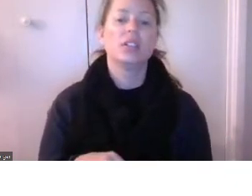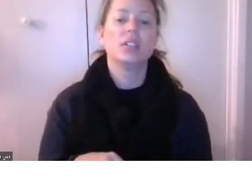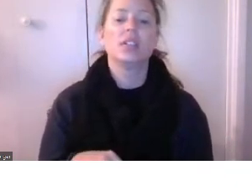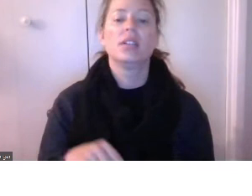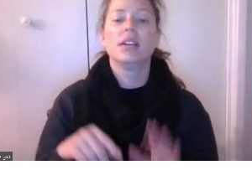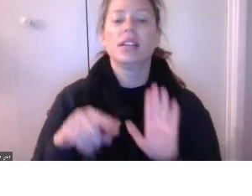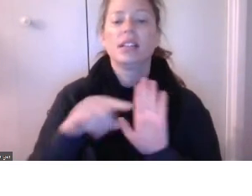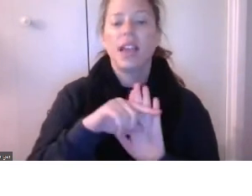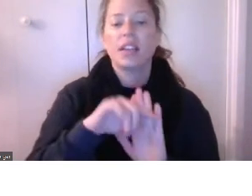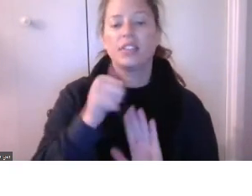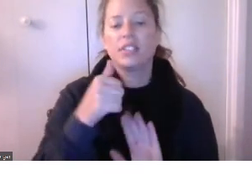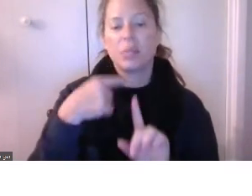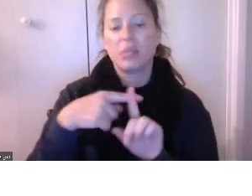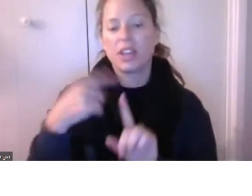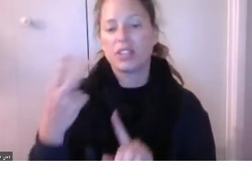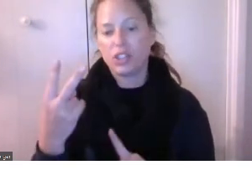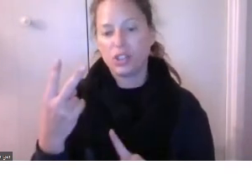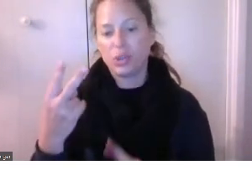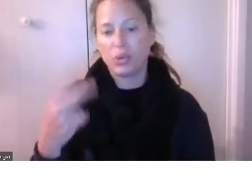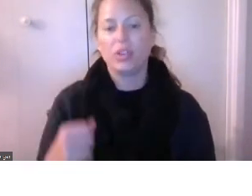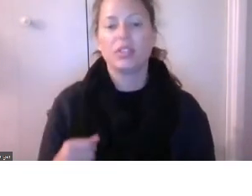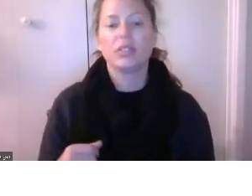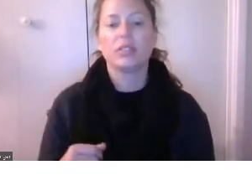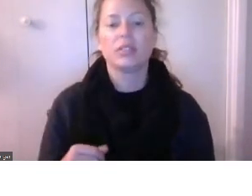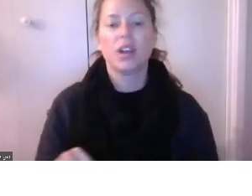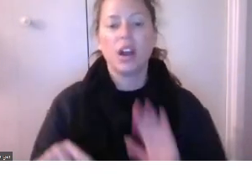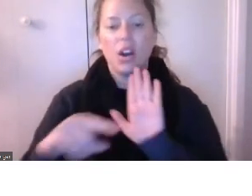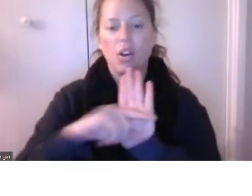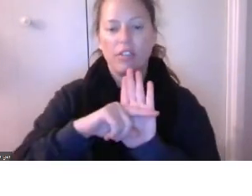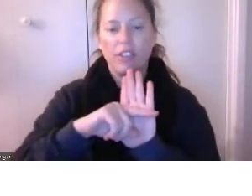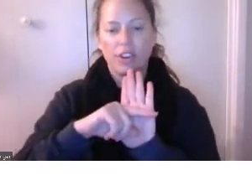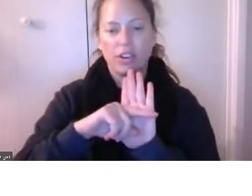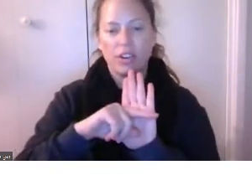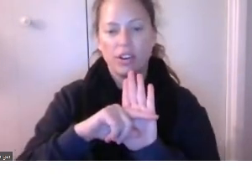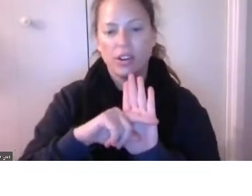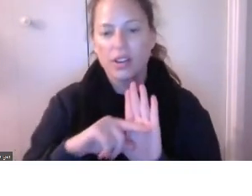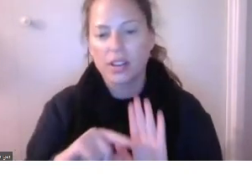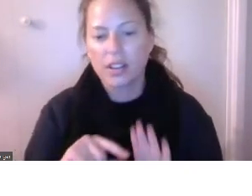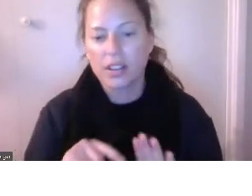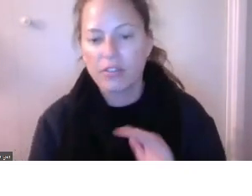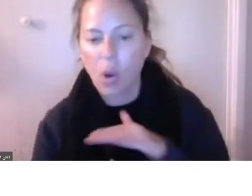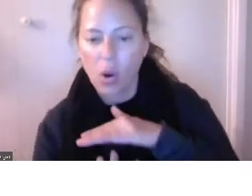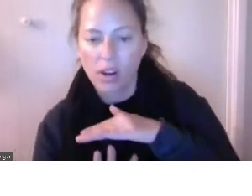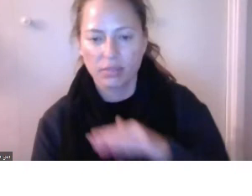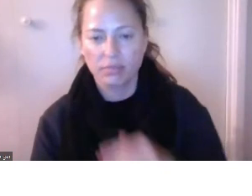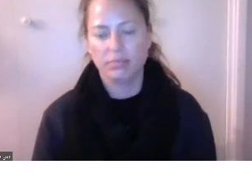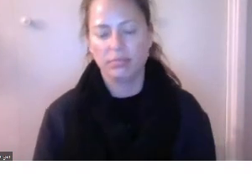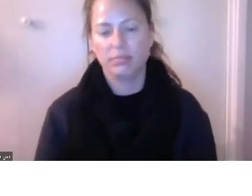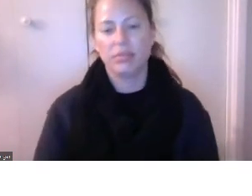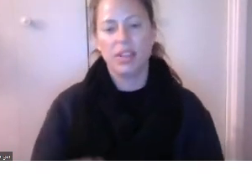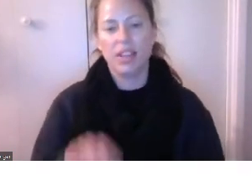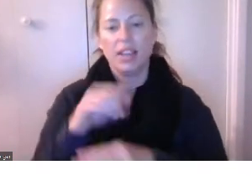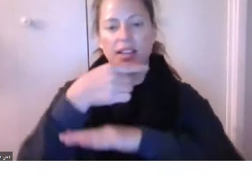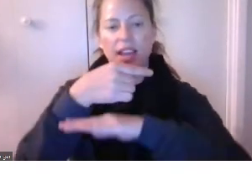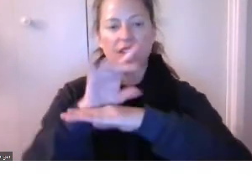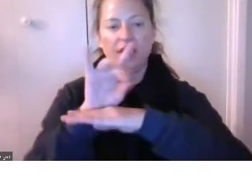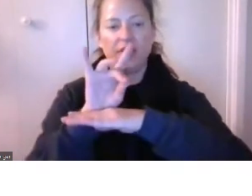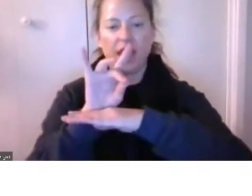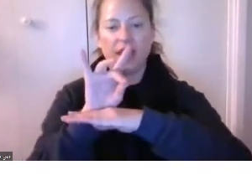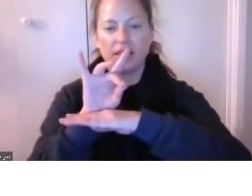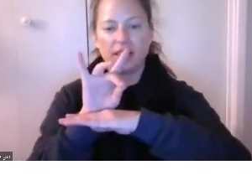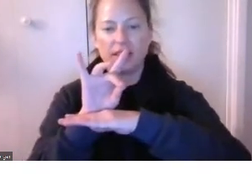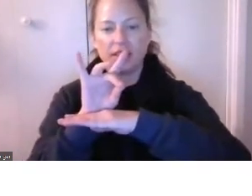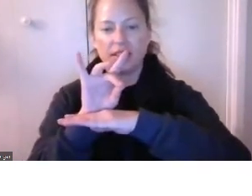plus 2 over 10 minus 6, which is 4. Okay, so that makes negative 8 over 4, which makes negative 2.